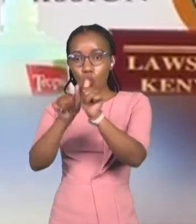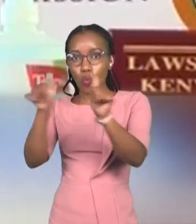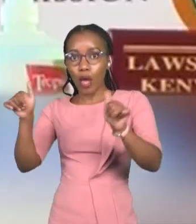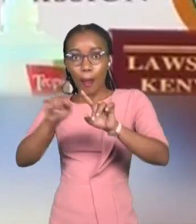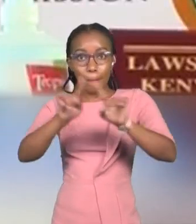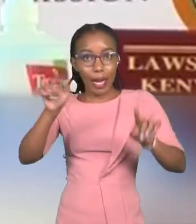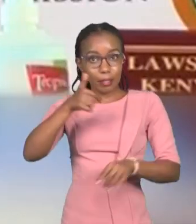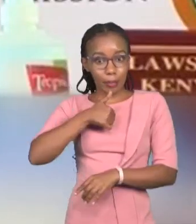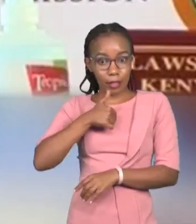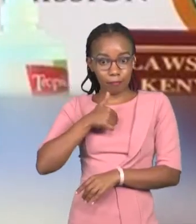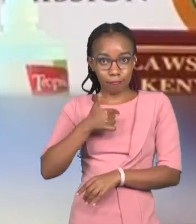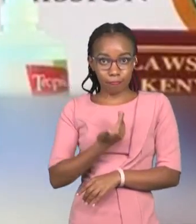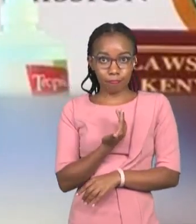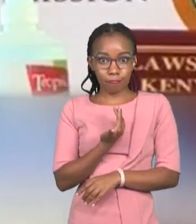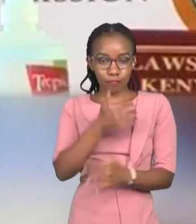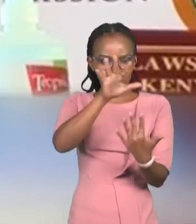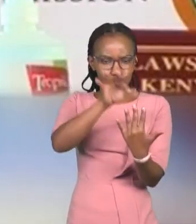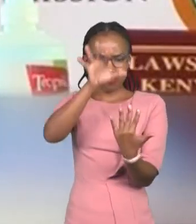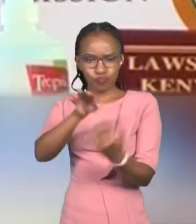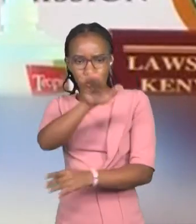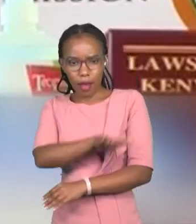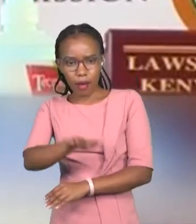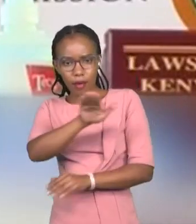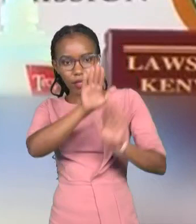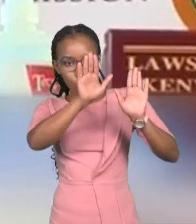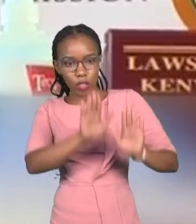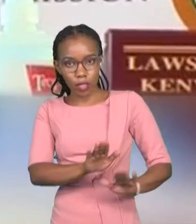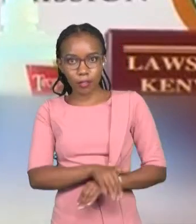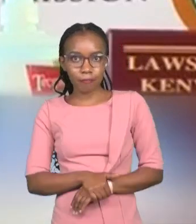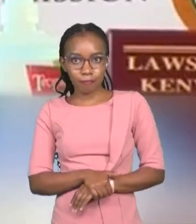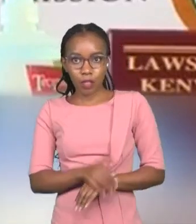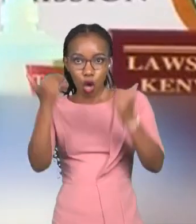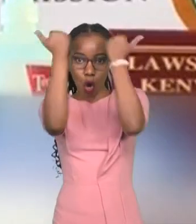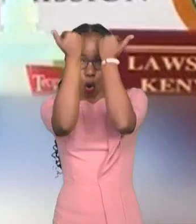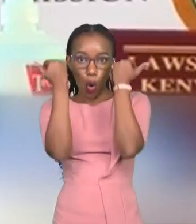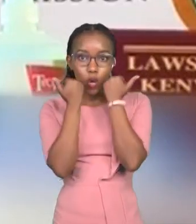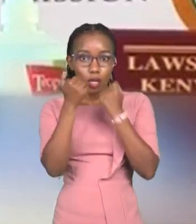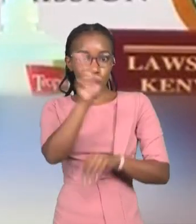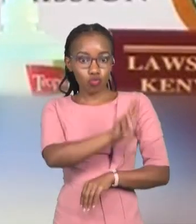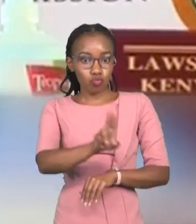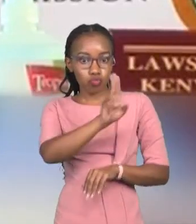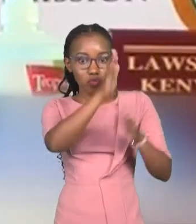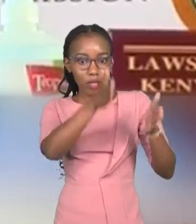I identified key areas. With the court users,